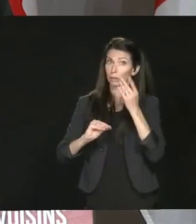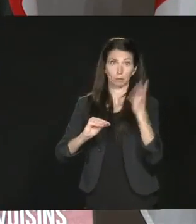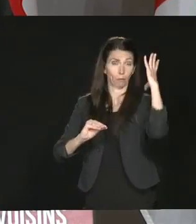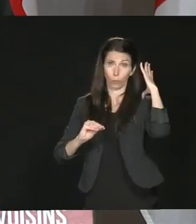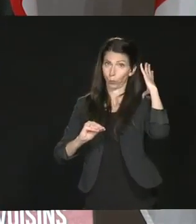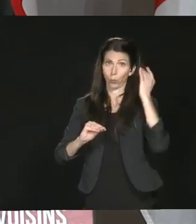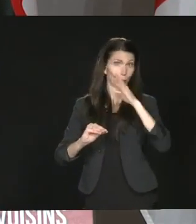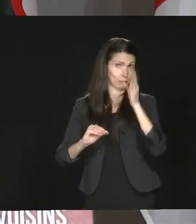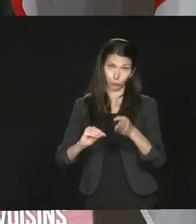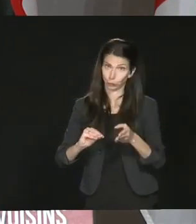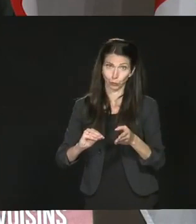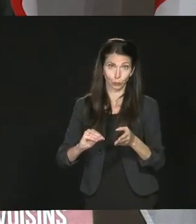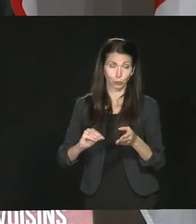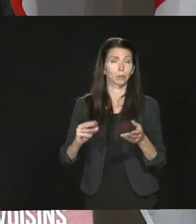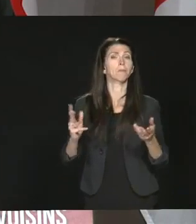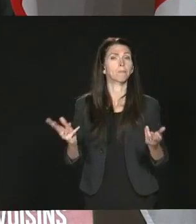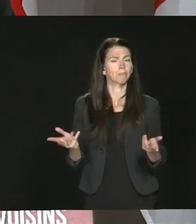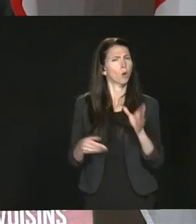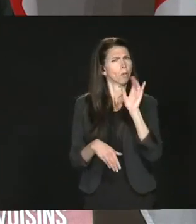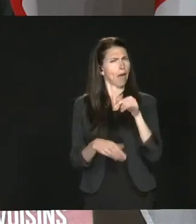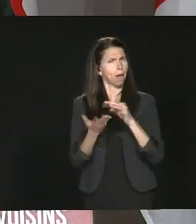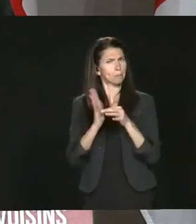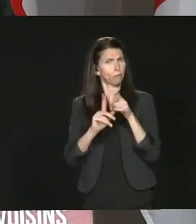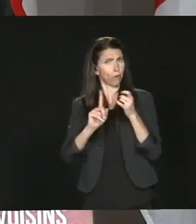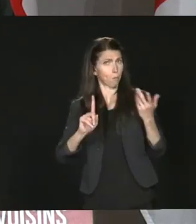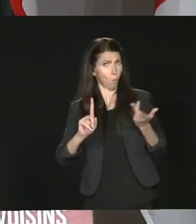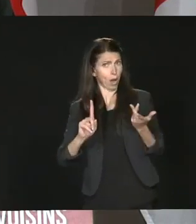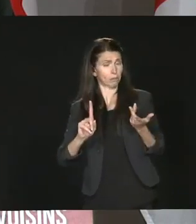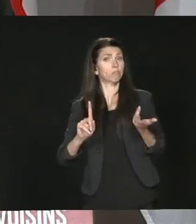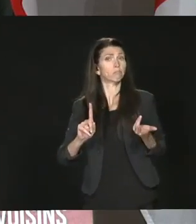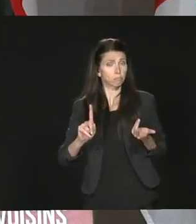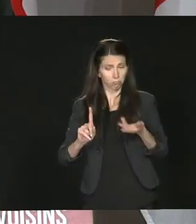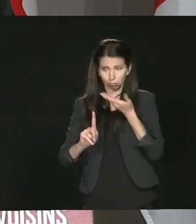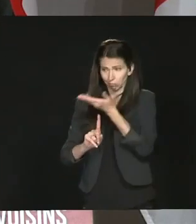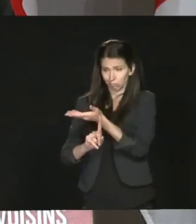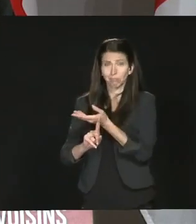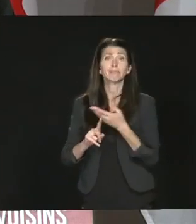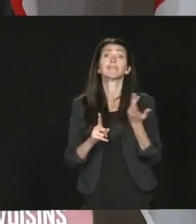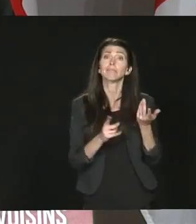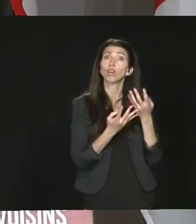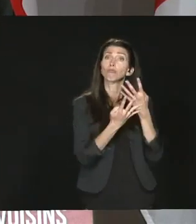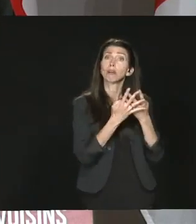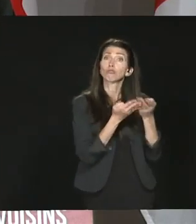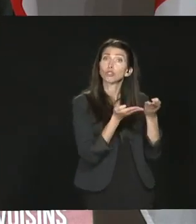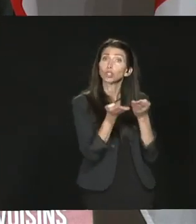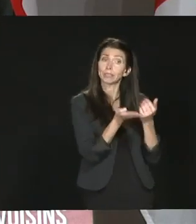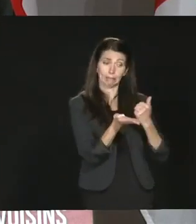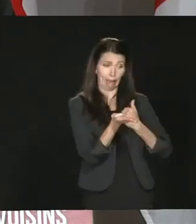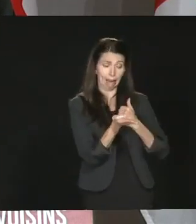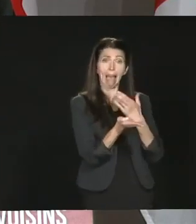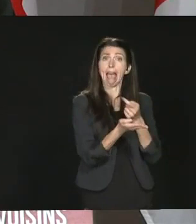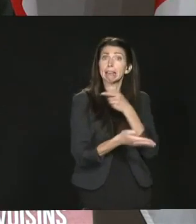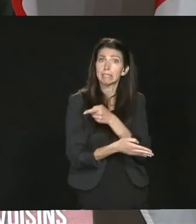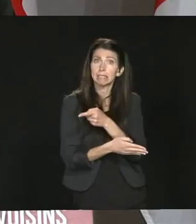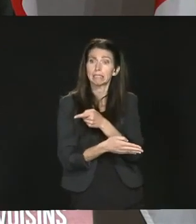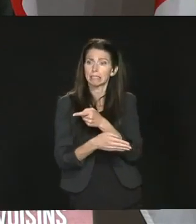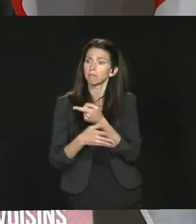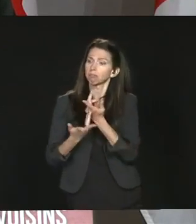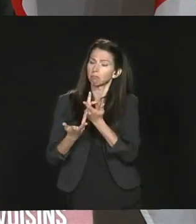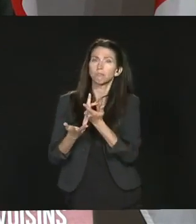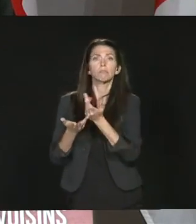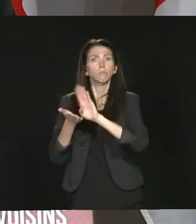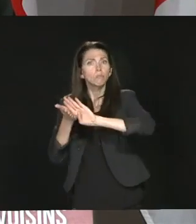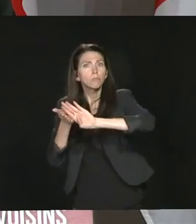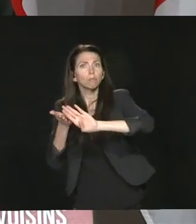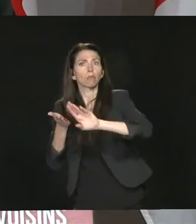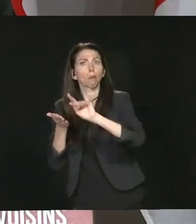of two things. Excellent work by Correction Services Canada and the Parole Board of Canada in expediting and dealing appropriately and quickly with people